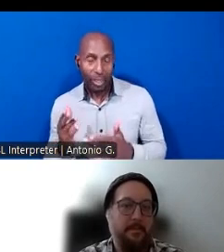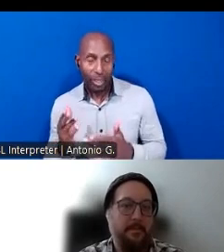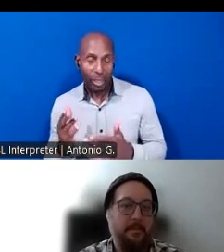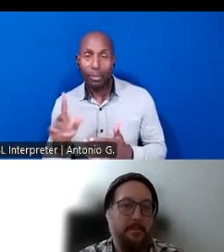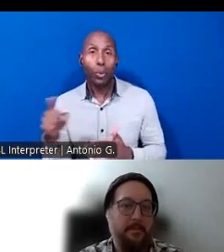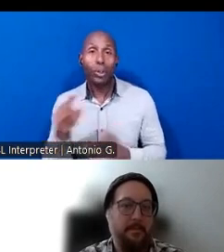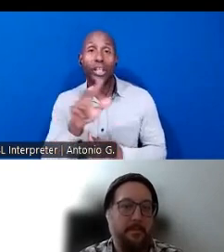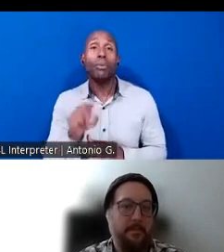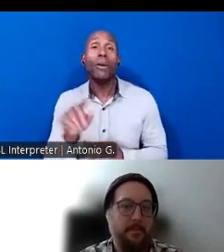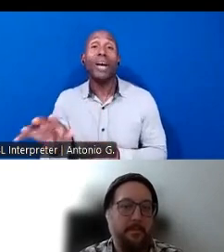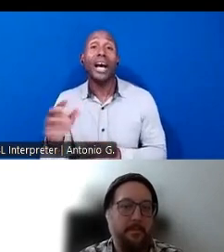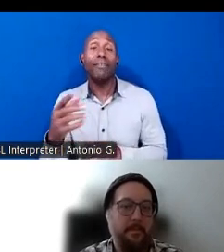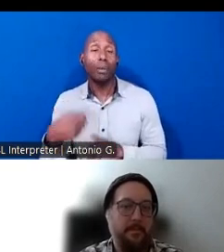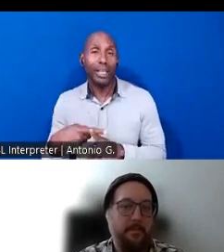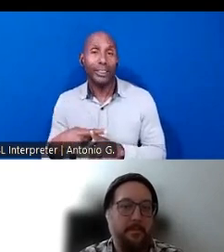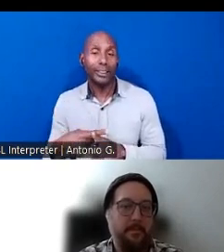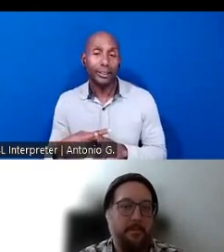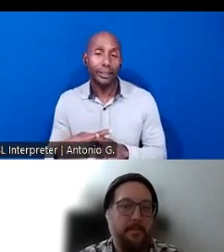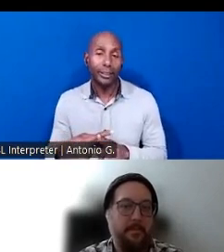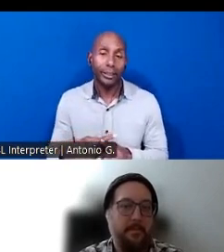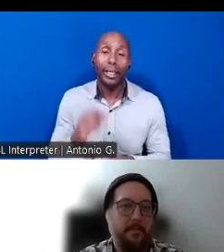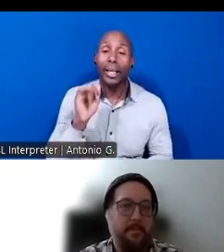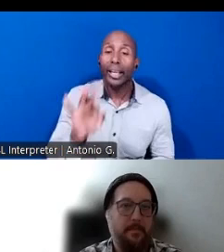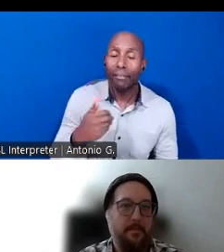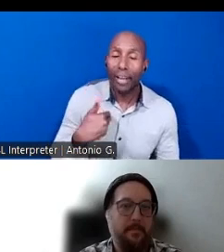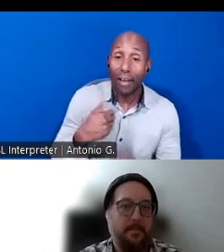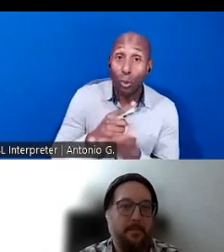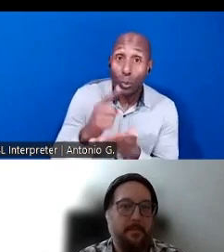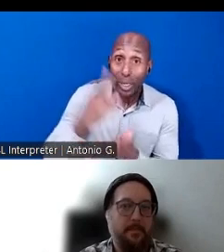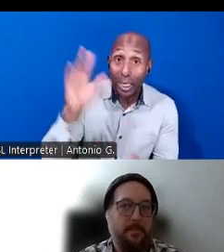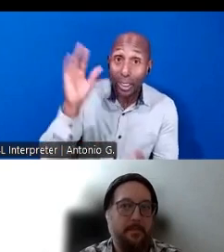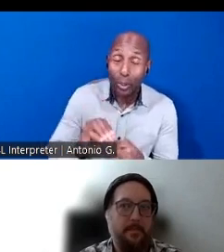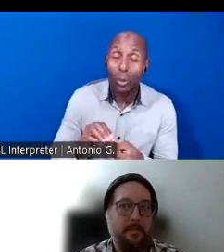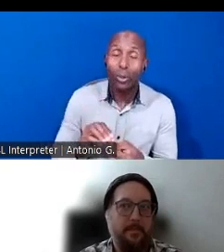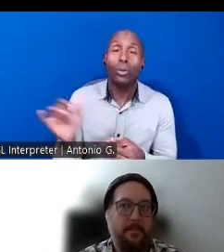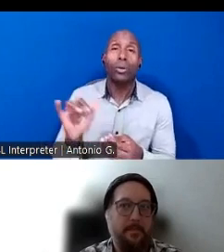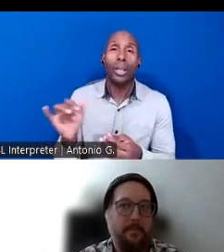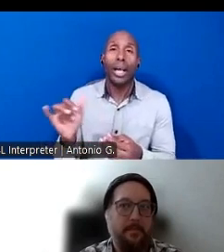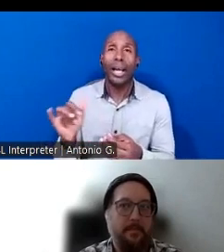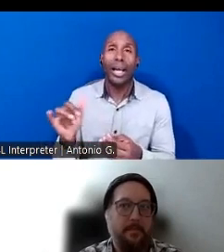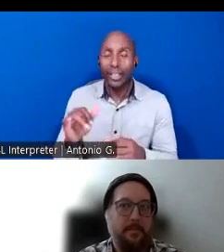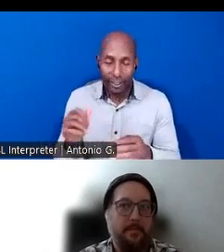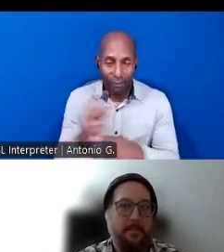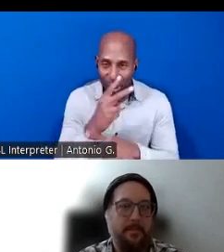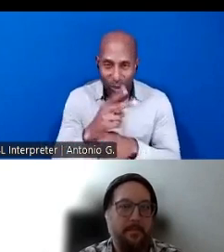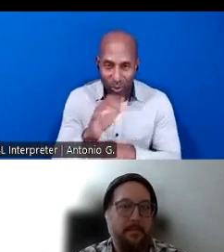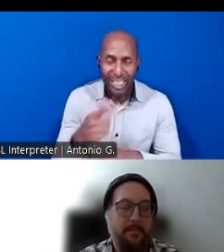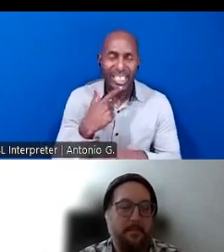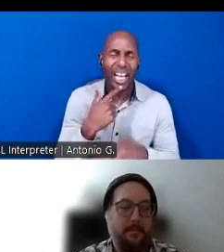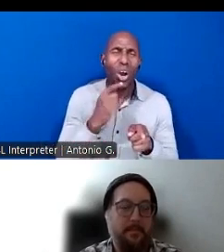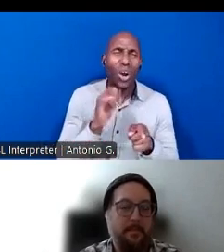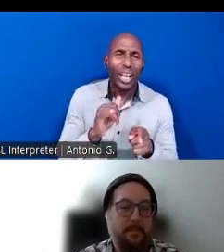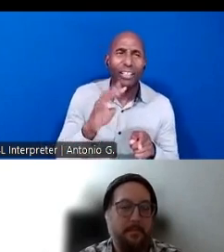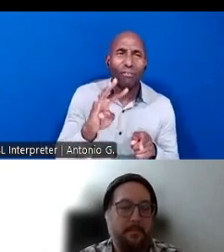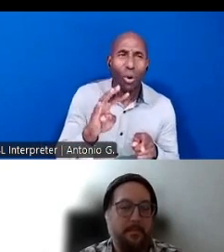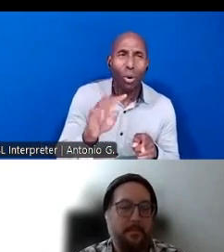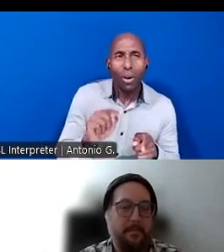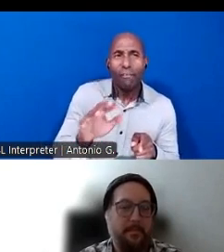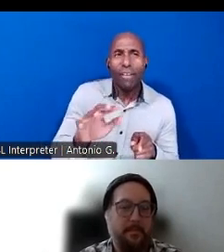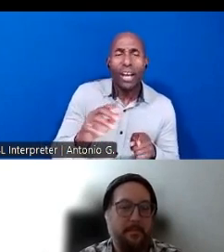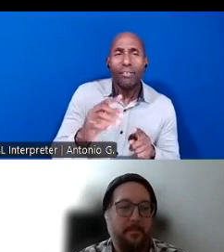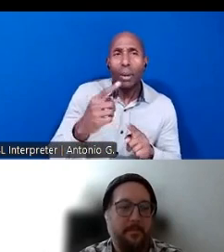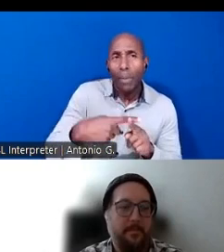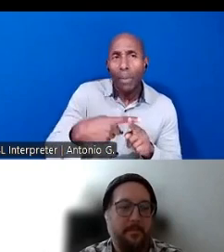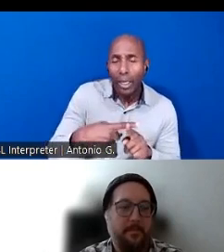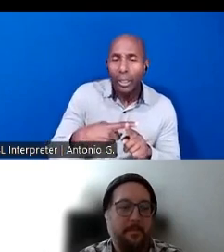that somebody worked and you need to kind of like say it's, 4.5 months or something like that, I think it's fair to just kind of like